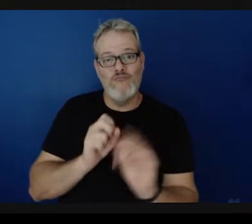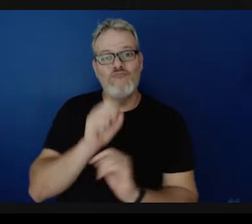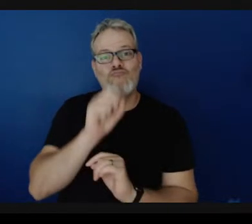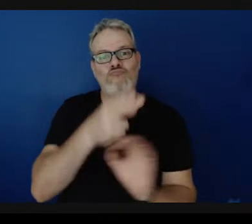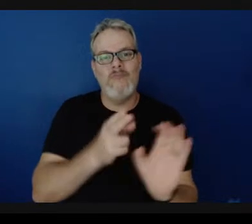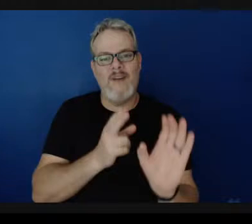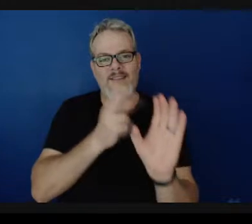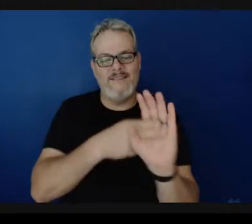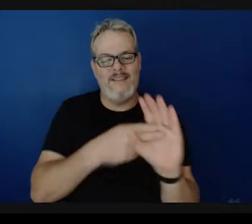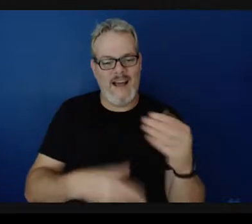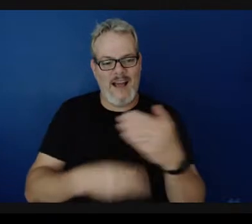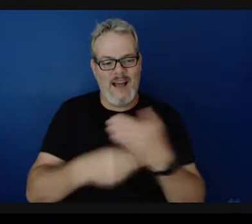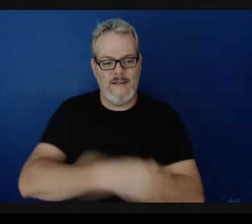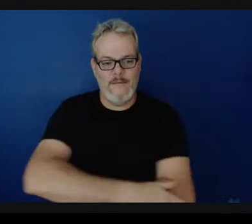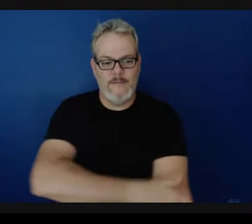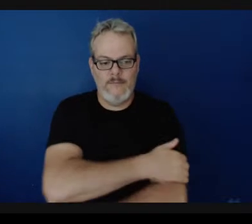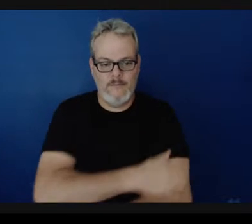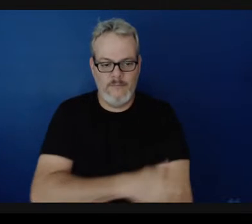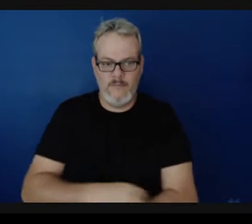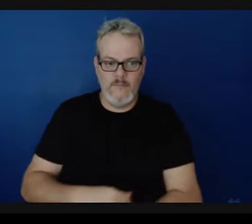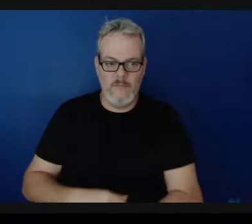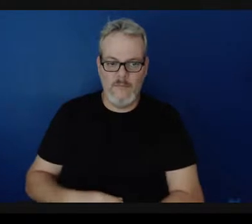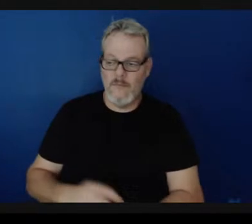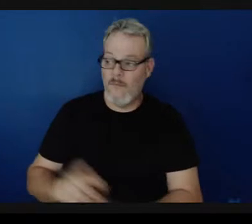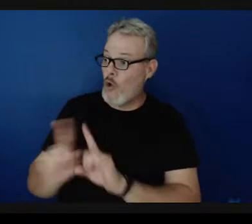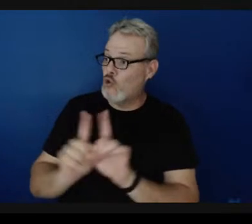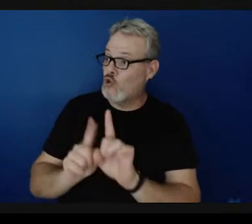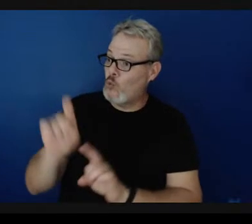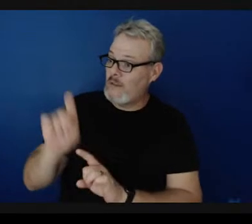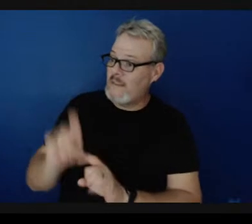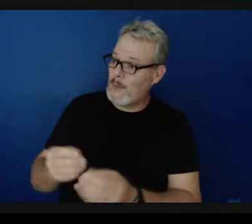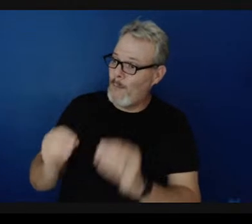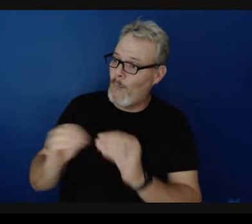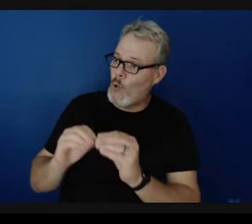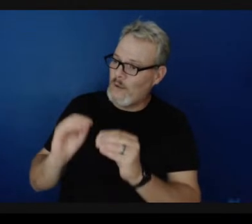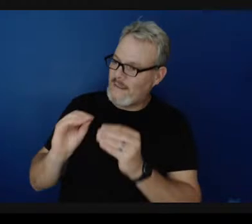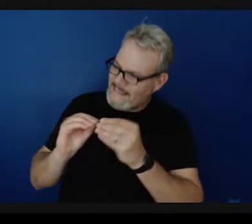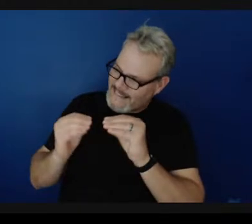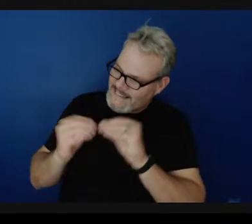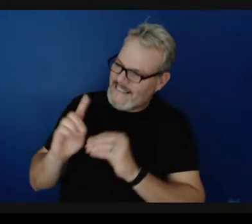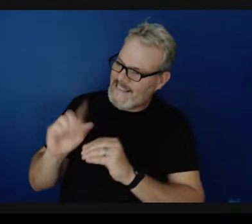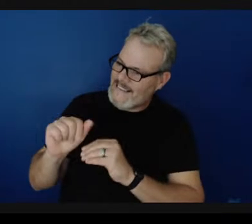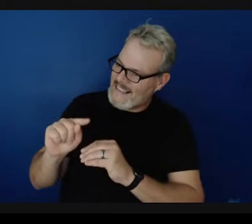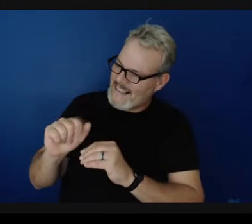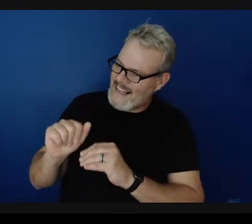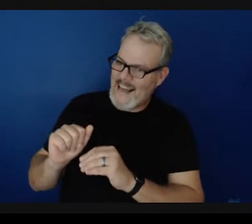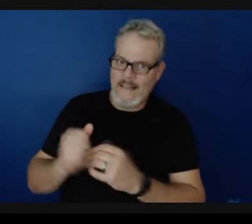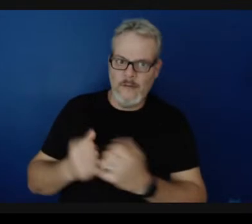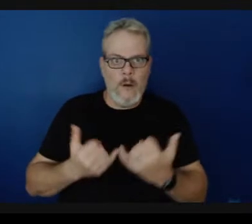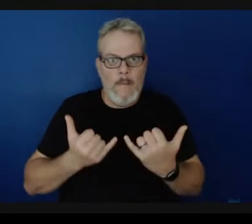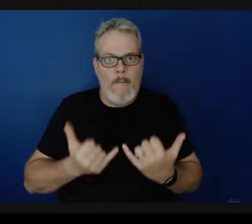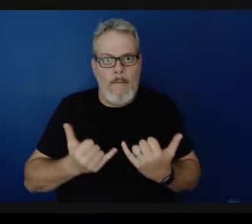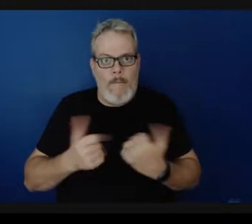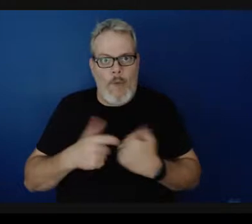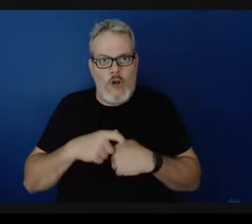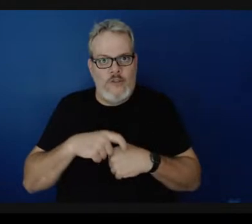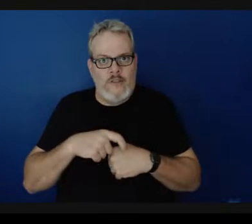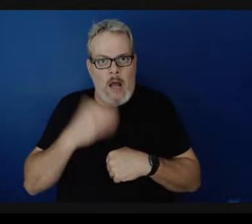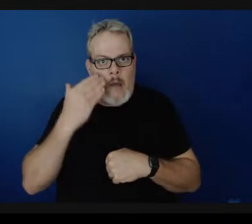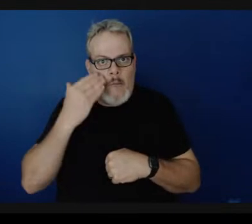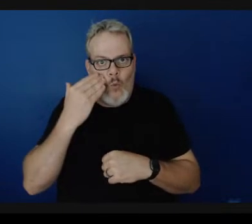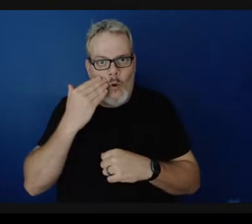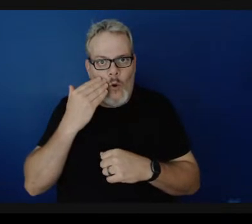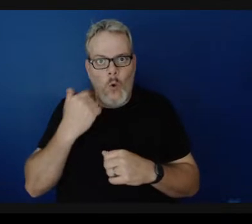I also assume we need more data type of thing in the modern time where we know that there's an